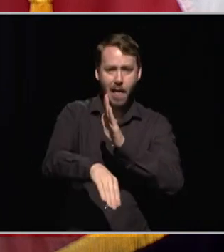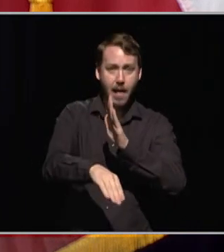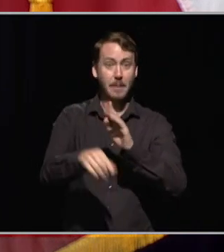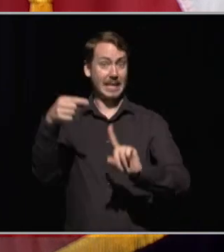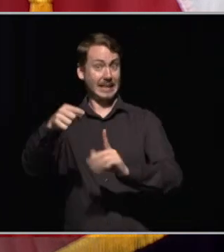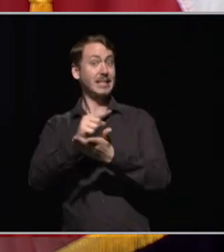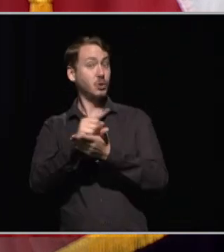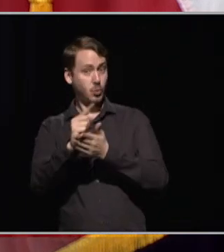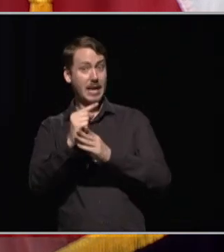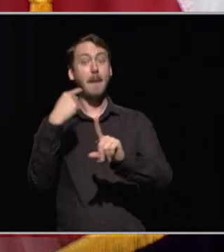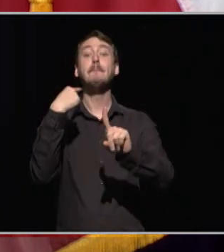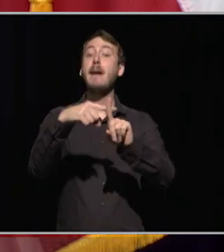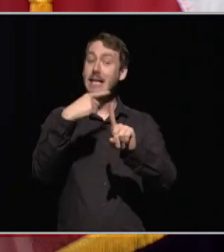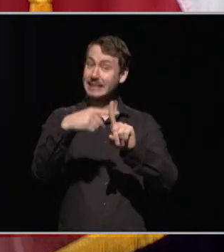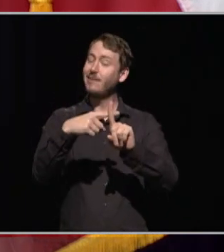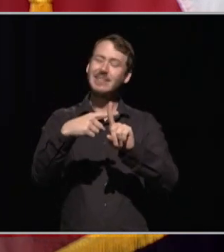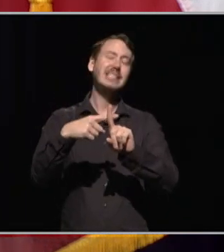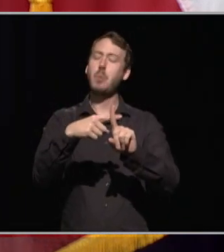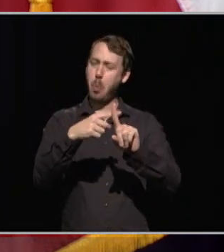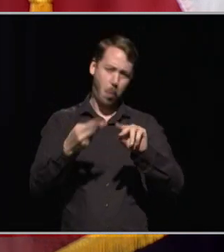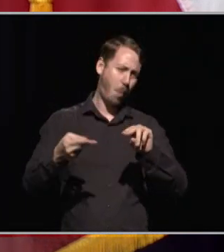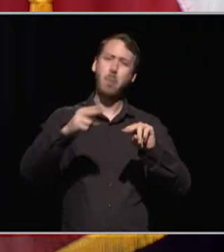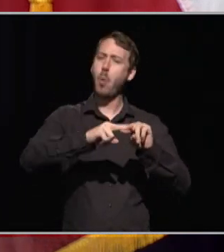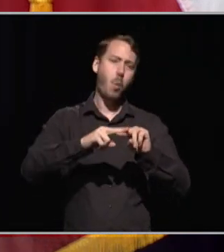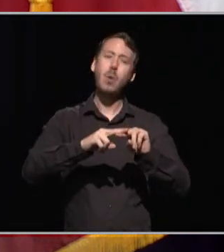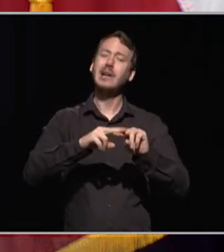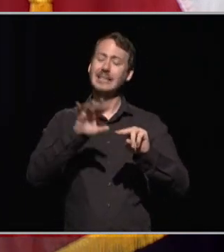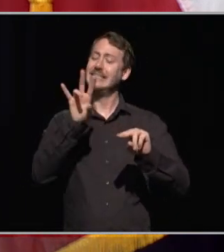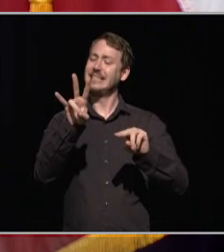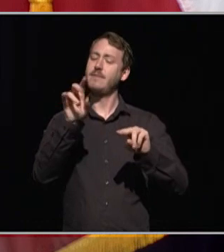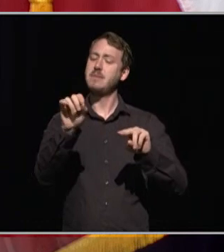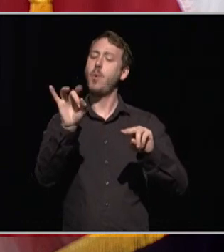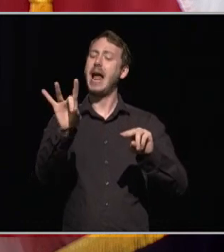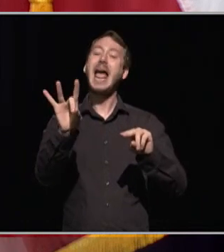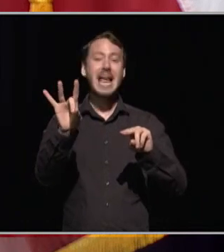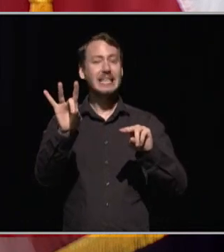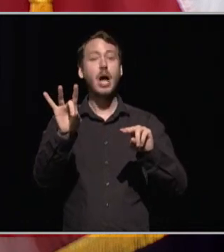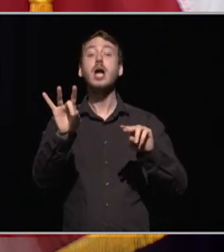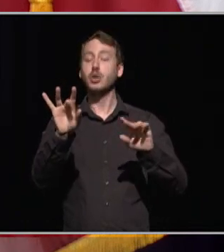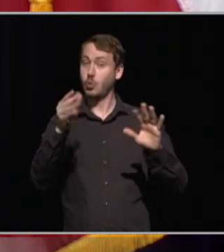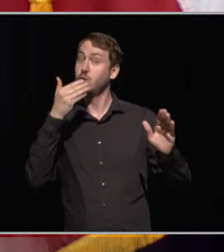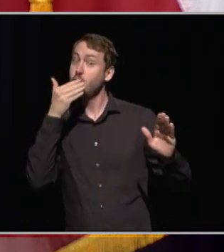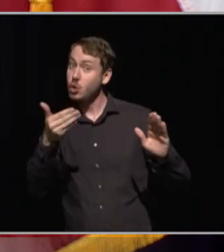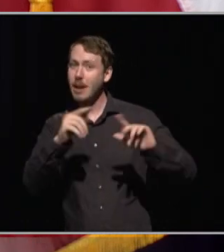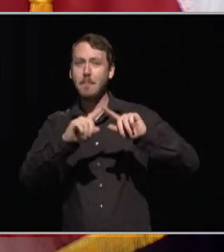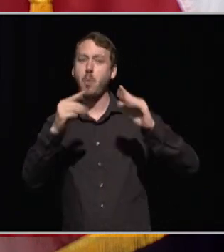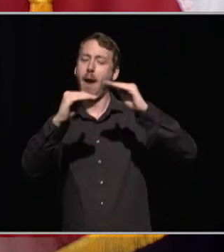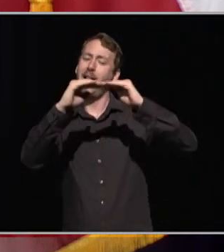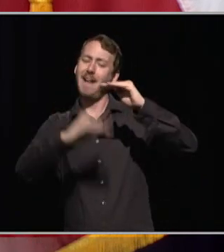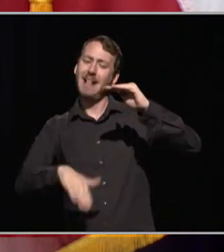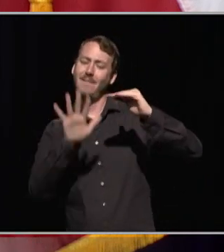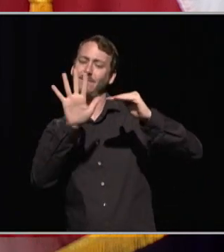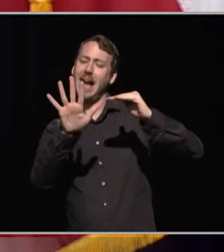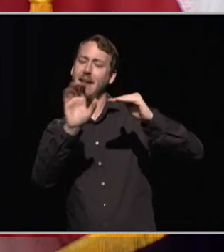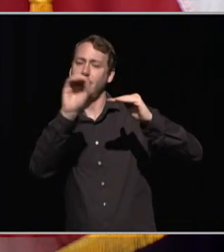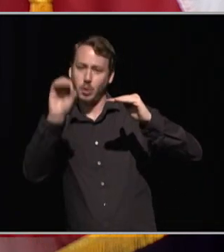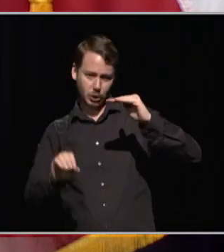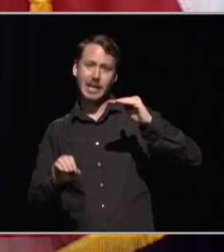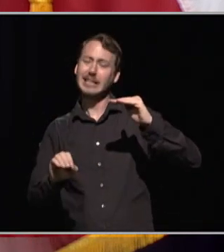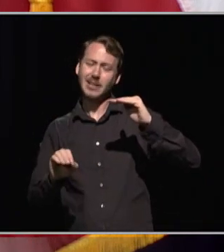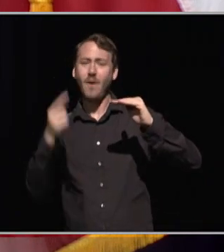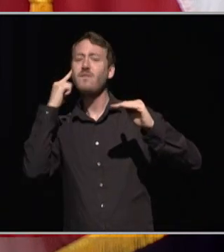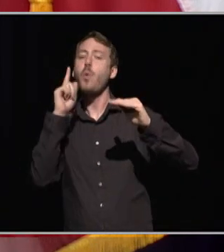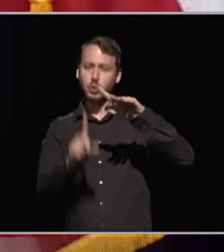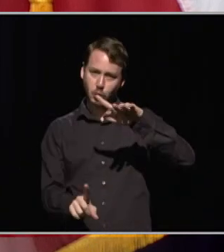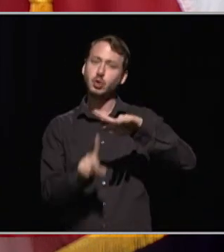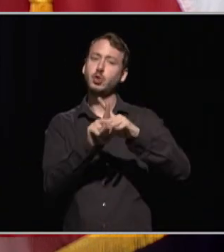improved again to 7.8%, but we're still above the 5% or less that we want to be at for in-person